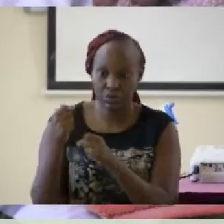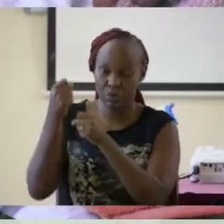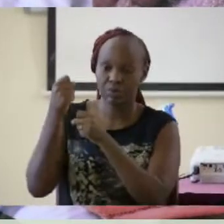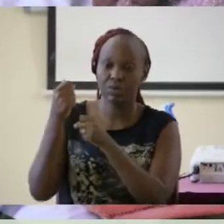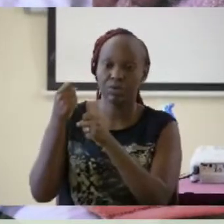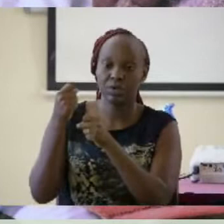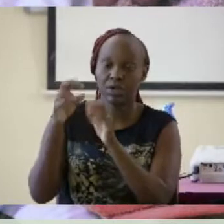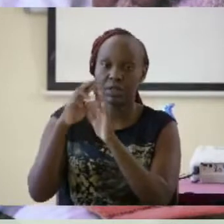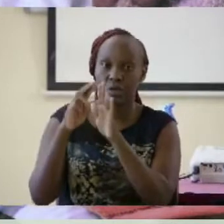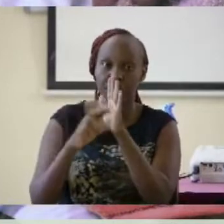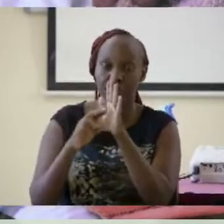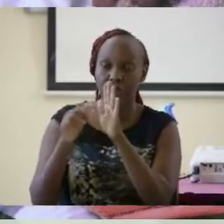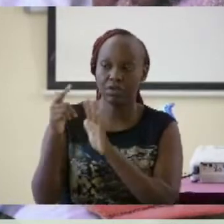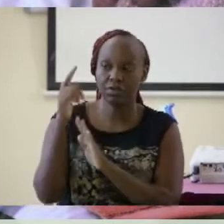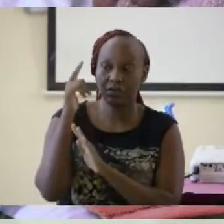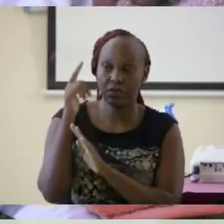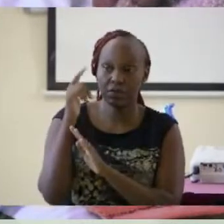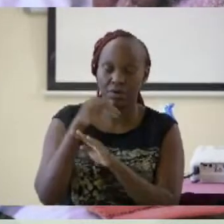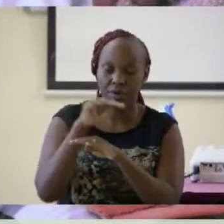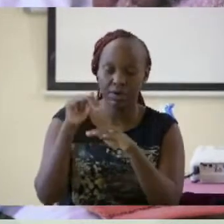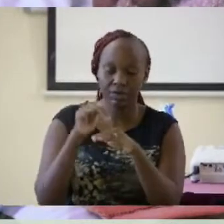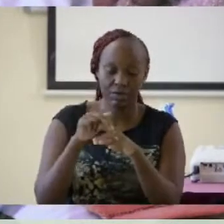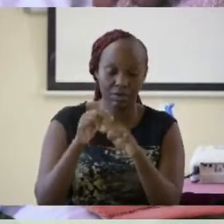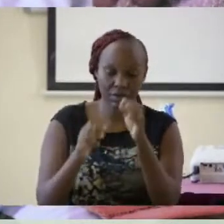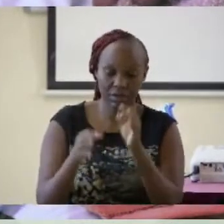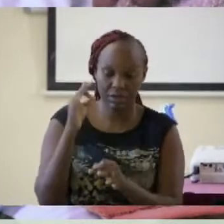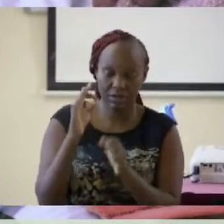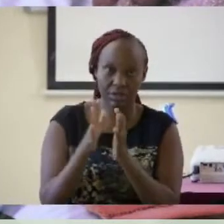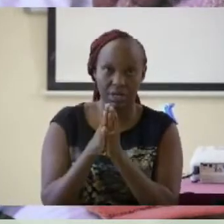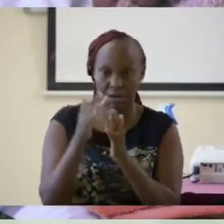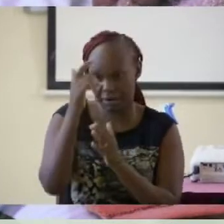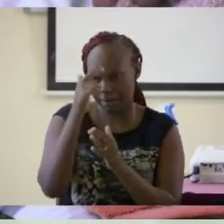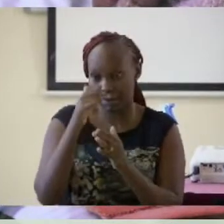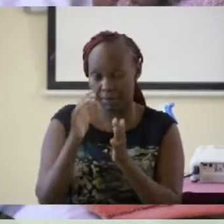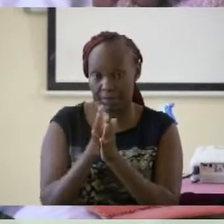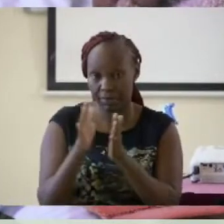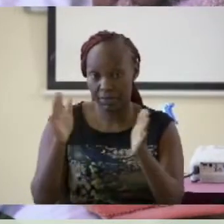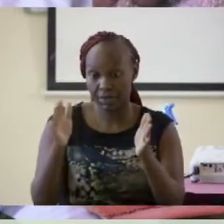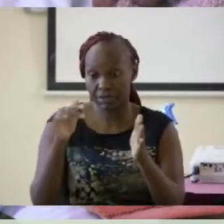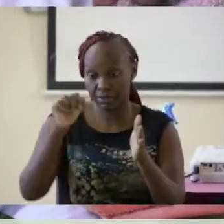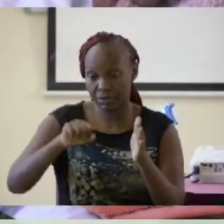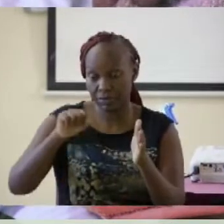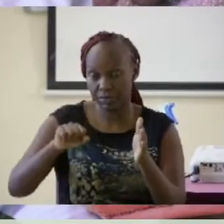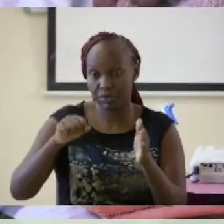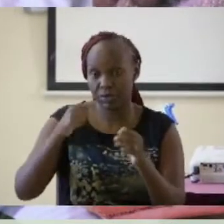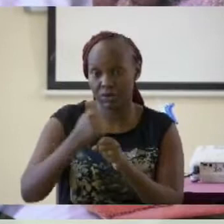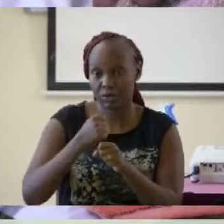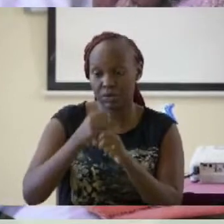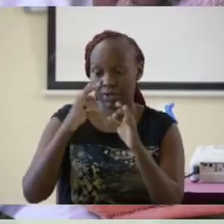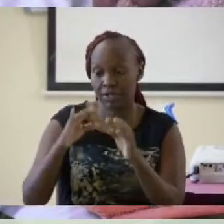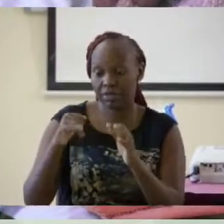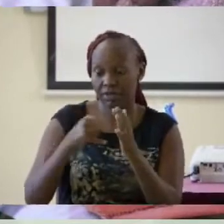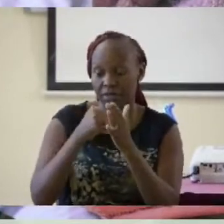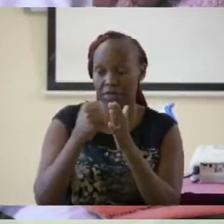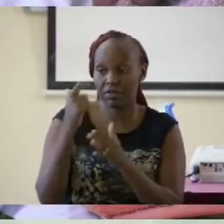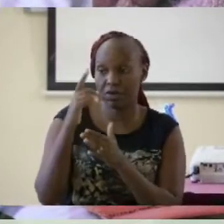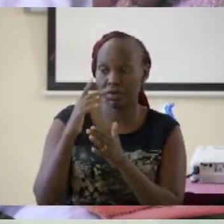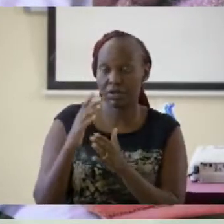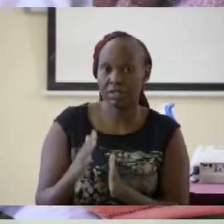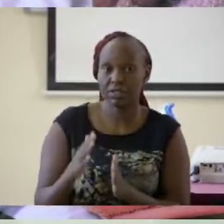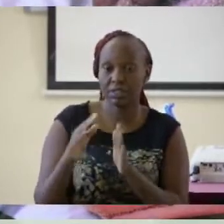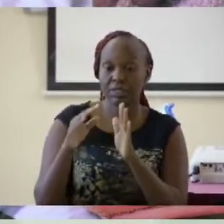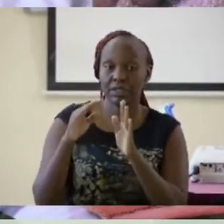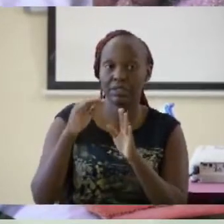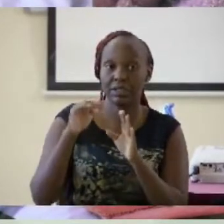law, natural justice, and public policy. And this can only be done if we involve lawyers in social